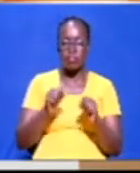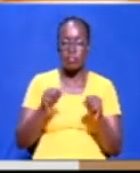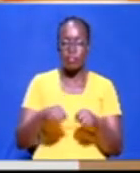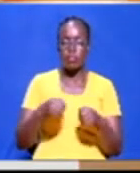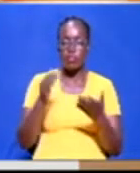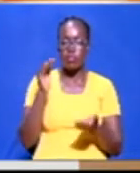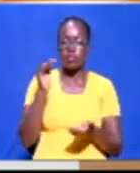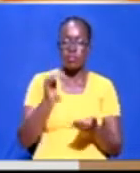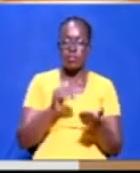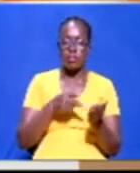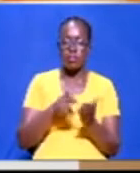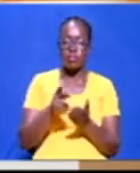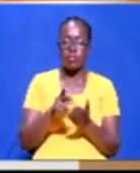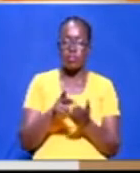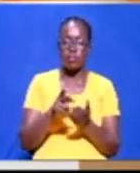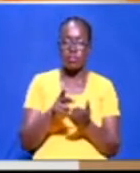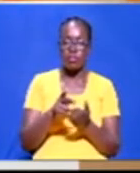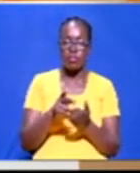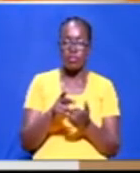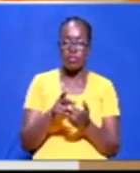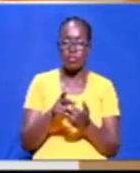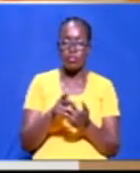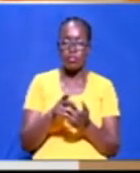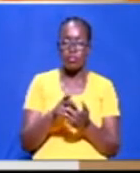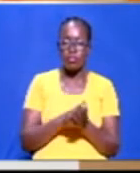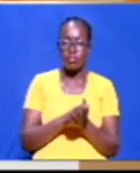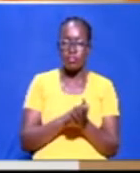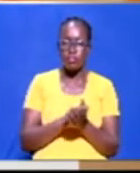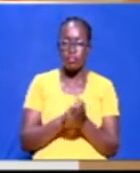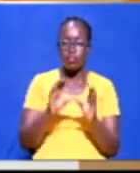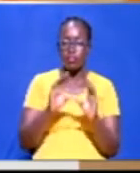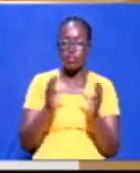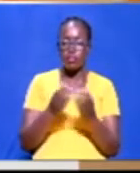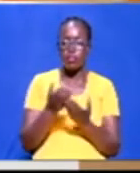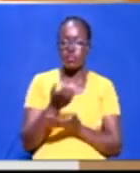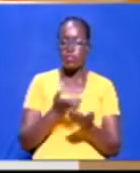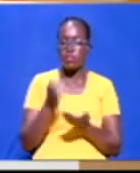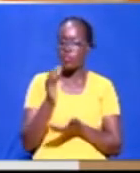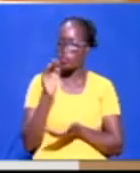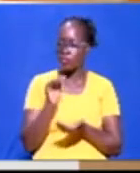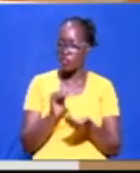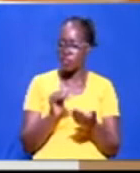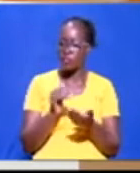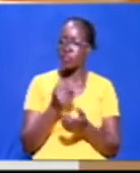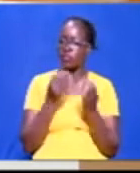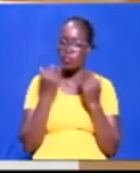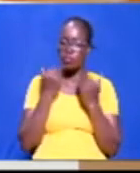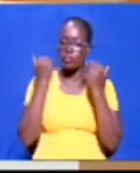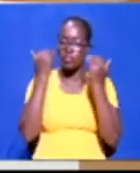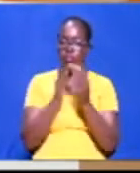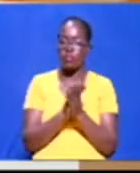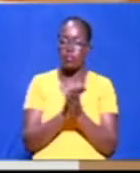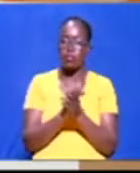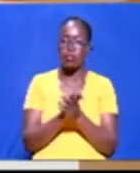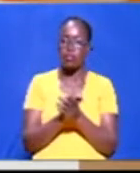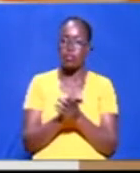reducing prices and easing pressure on the world economy. The Organization of Oil Producing Nations and partners such as